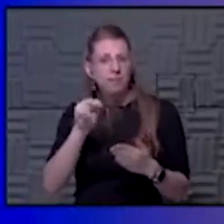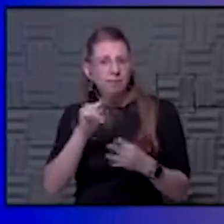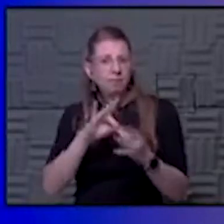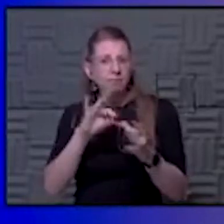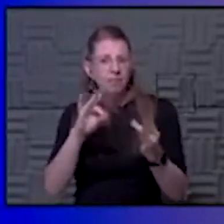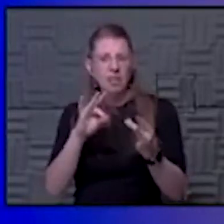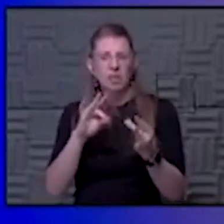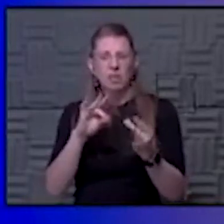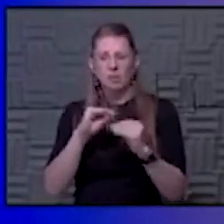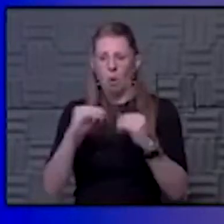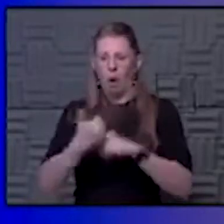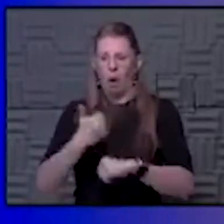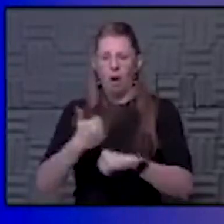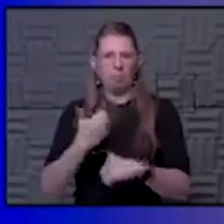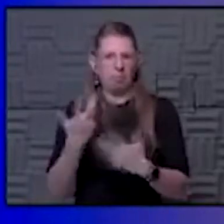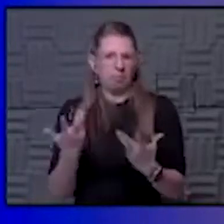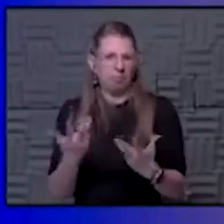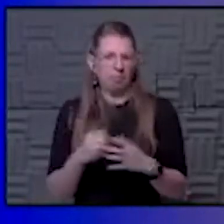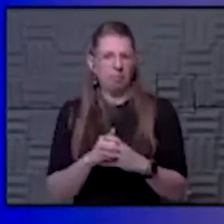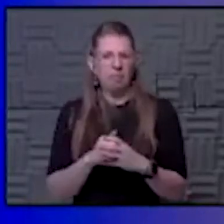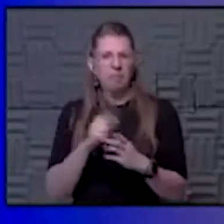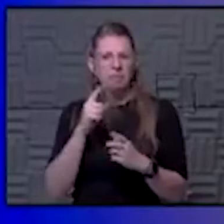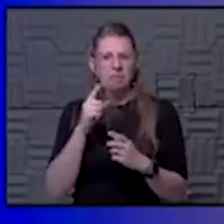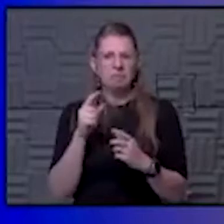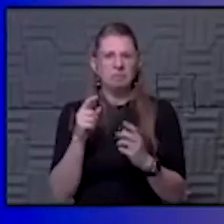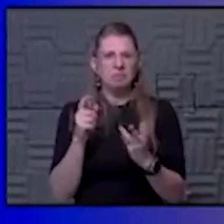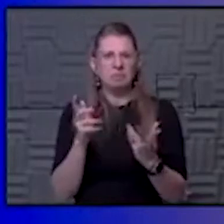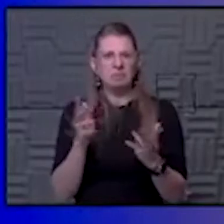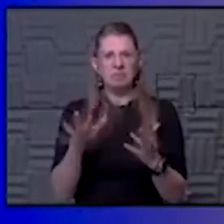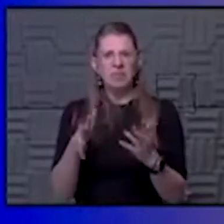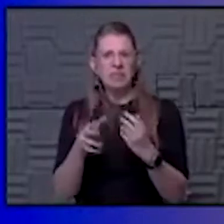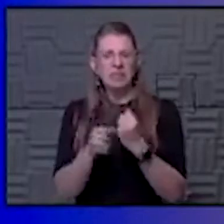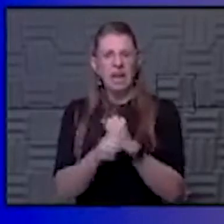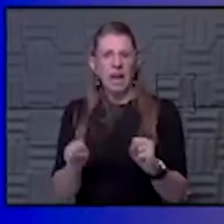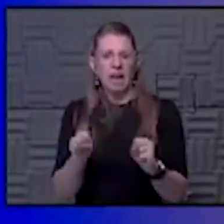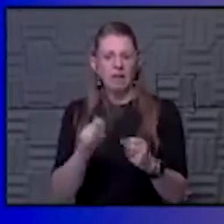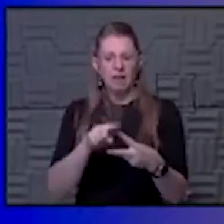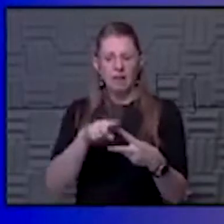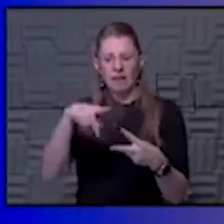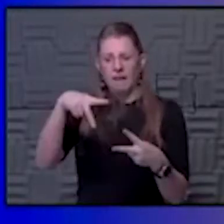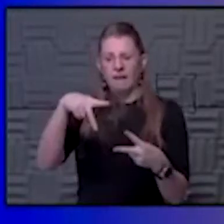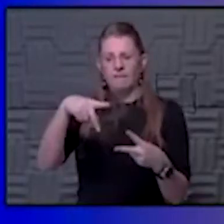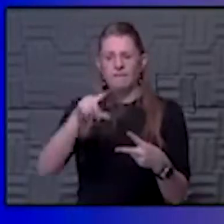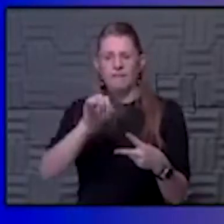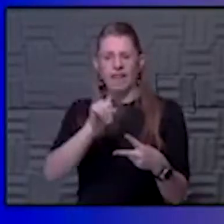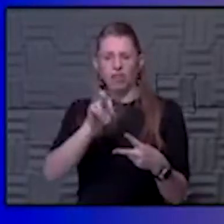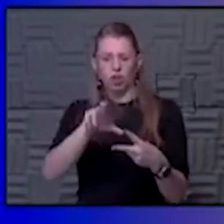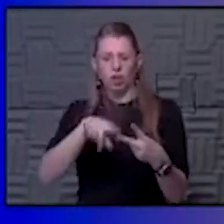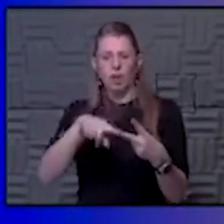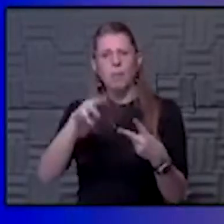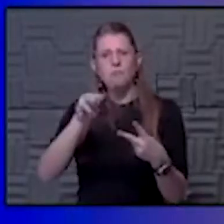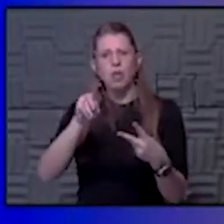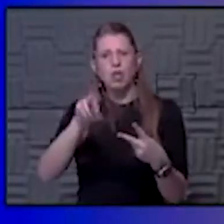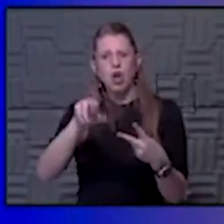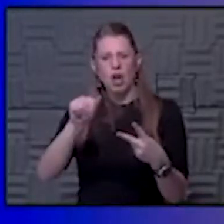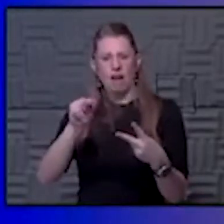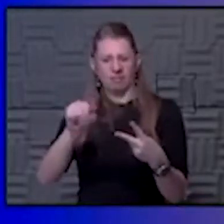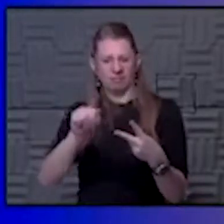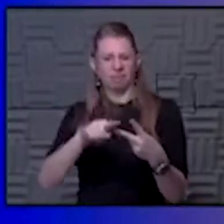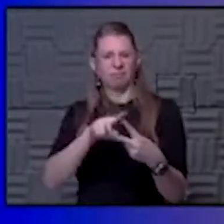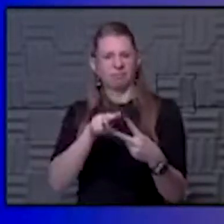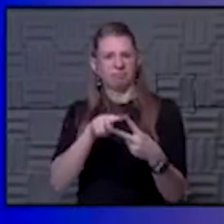harm. We're fairly certain of that. These are fairly safe if we're talking about the Pfizer and Moderna one. But I think the best thing to do is start with your